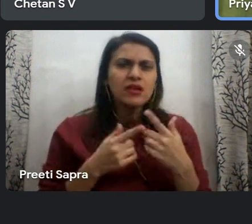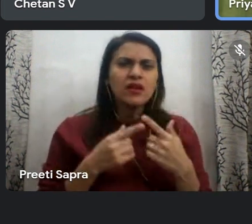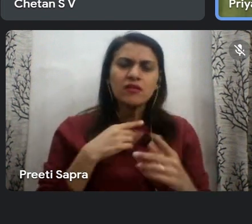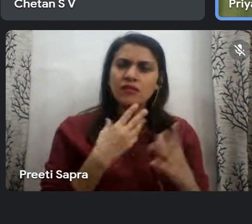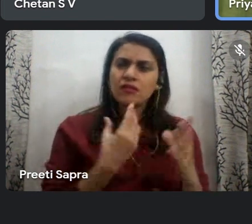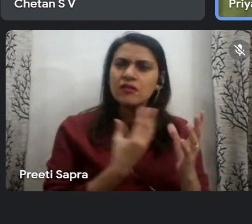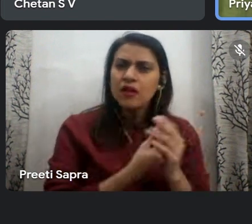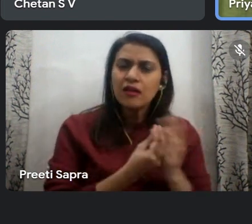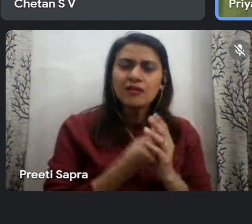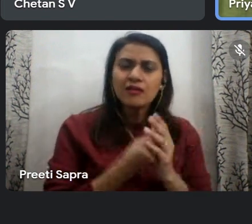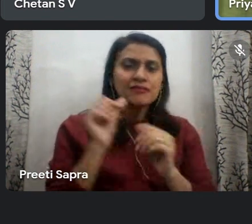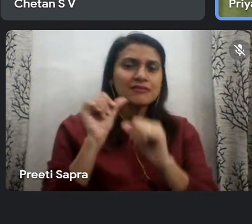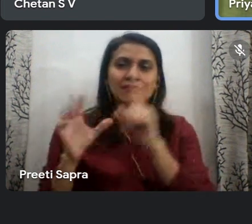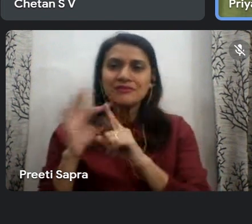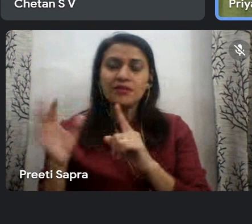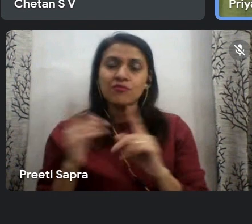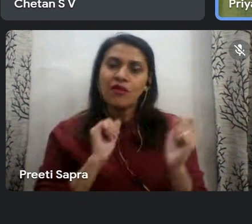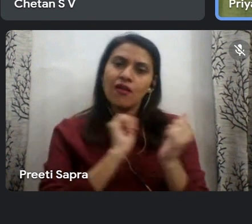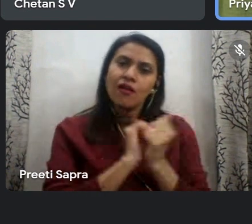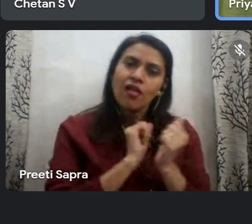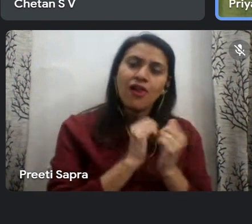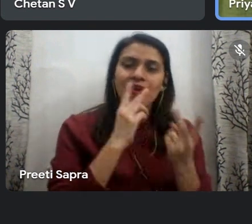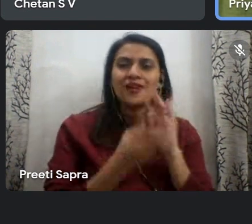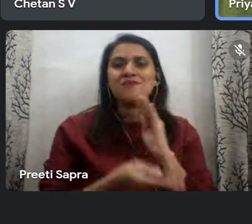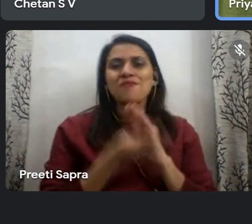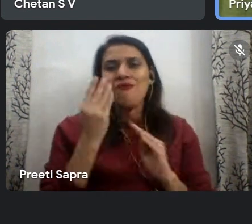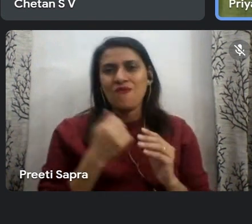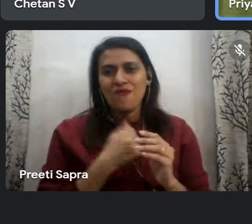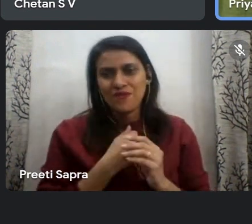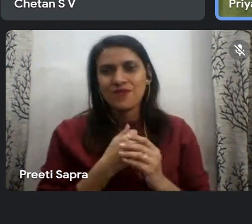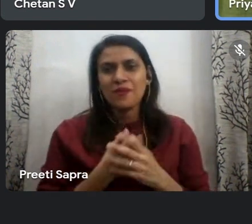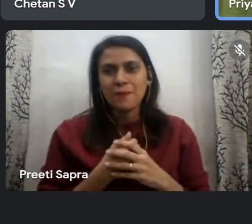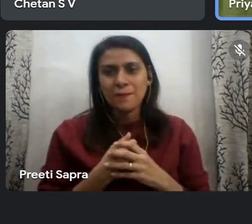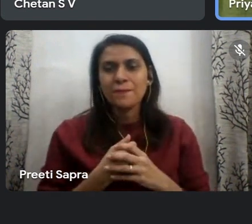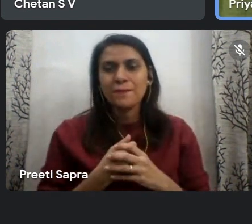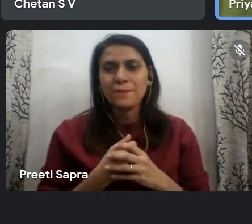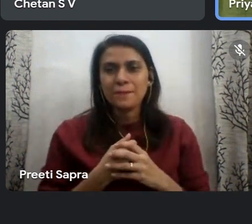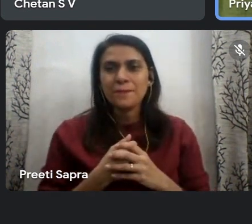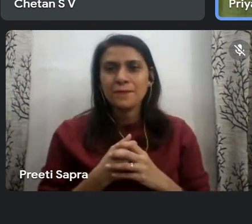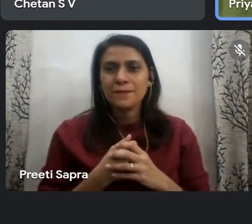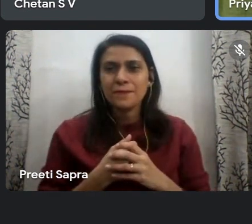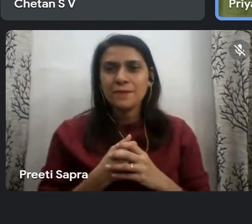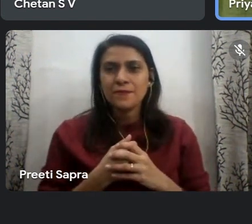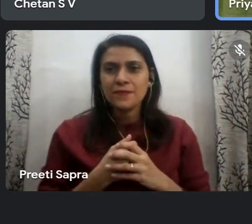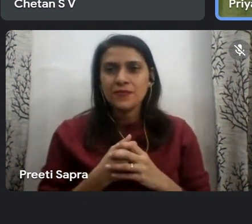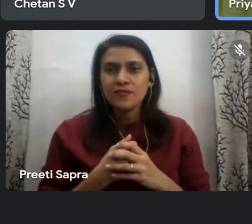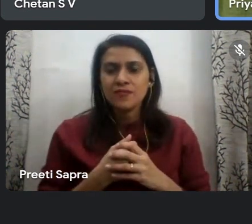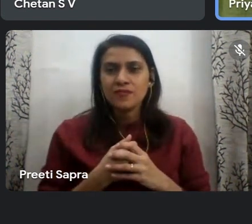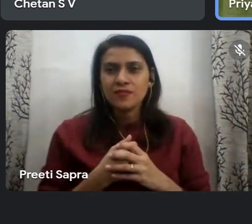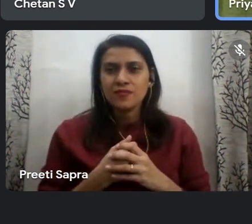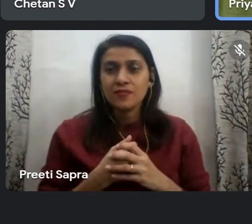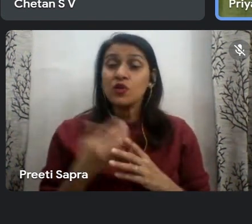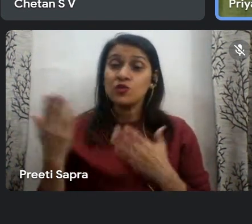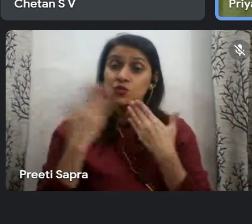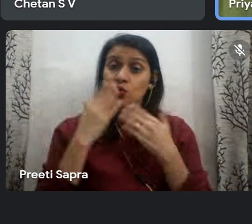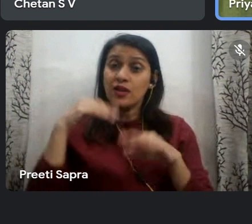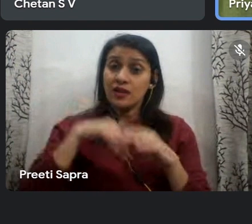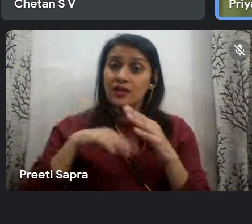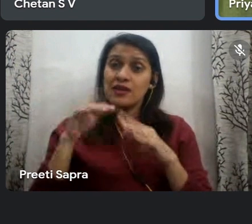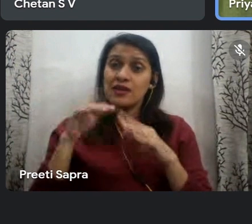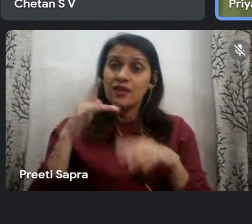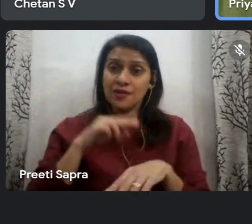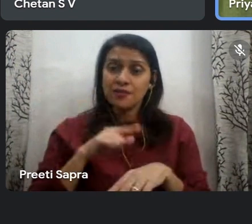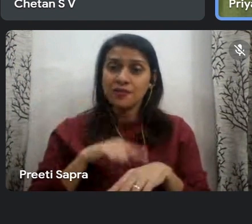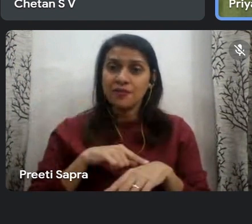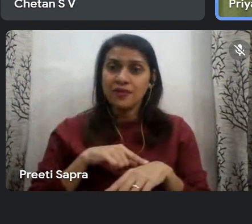in the science class. Um, and so yes, so I was diagnosed at that school, which is the final school, the eighth